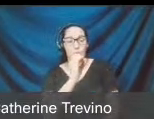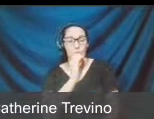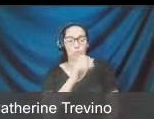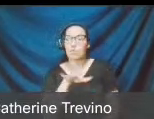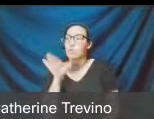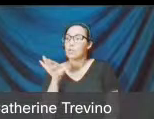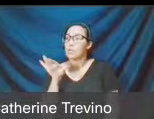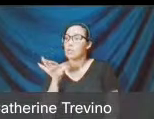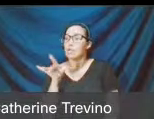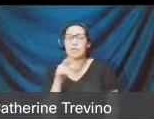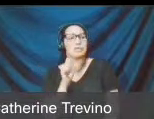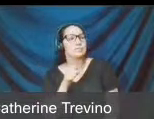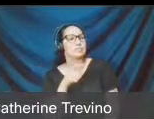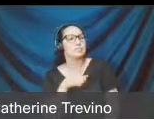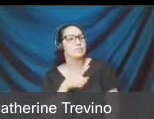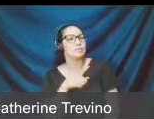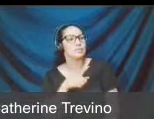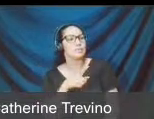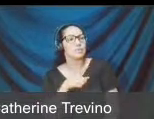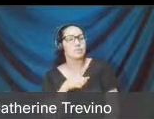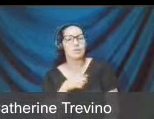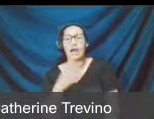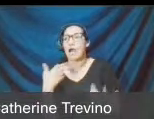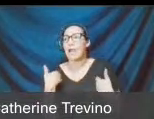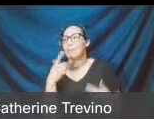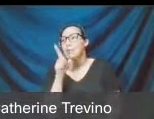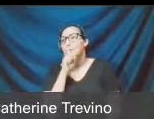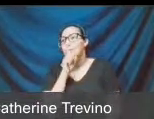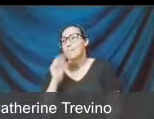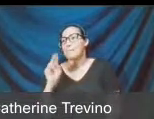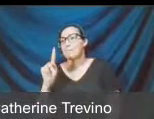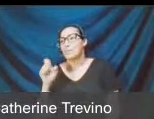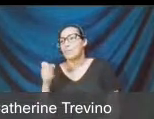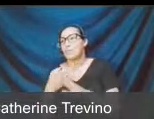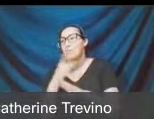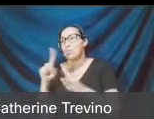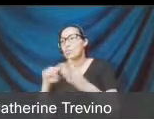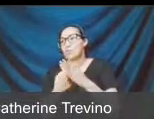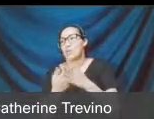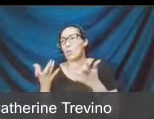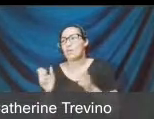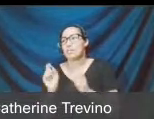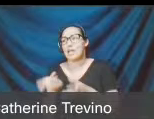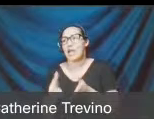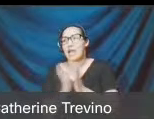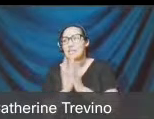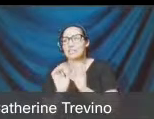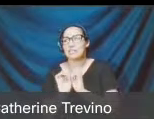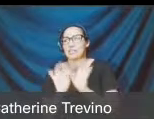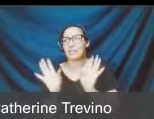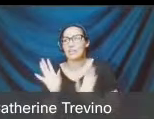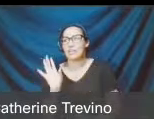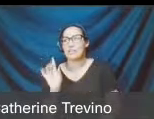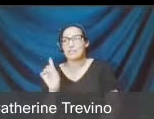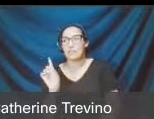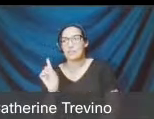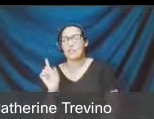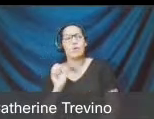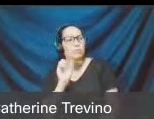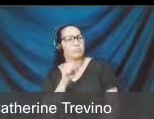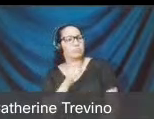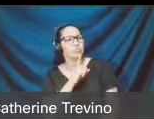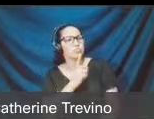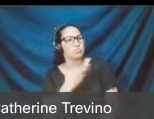ma'am. I had my mute button on before you started, and I wanted to ask two clarifying questions if I could. Yes, of